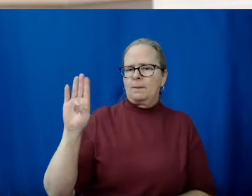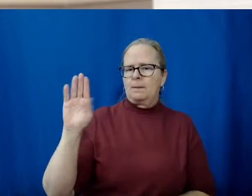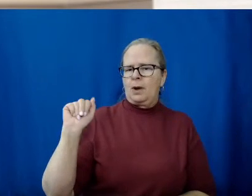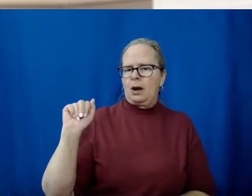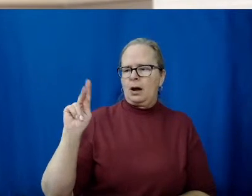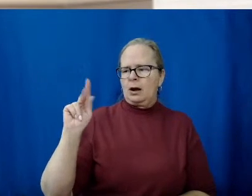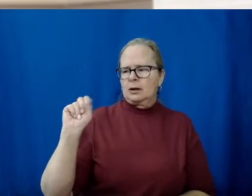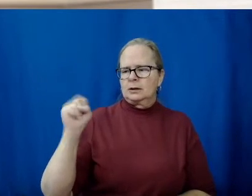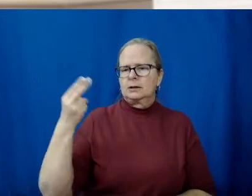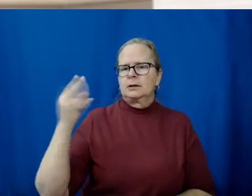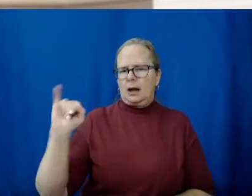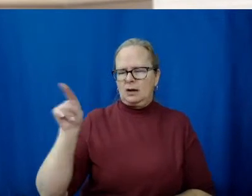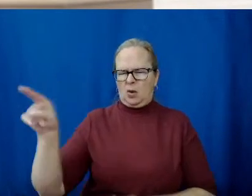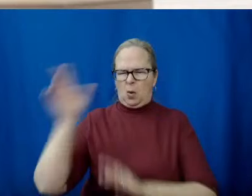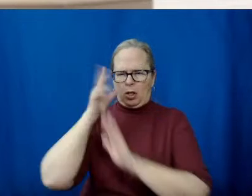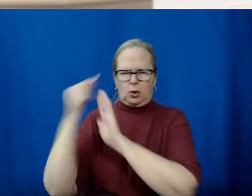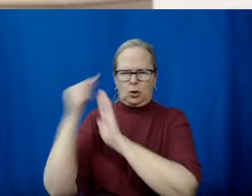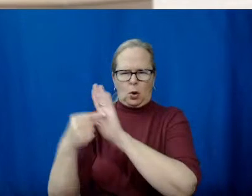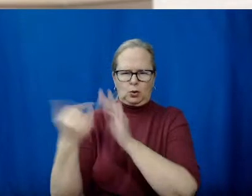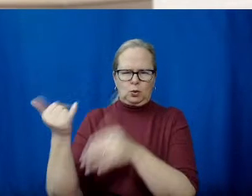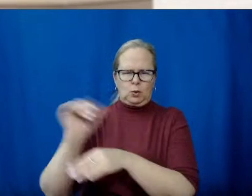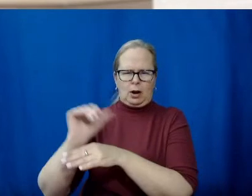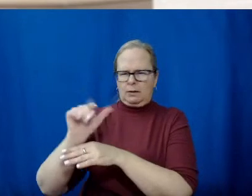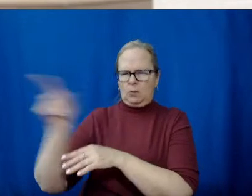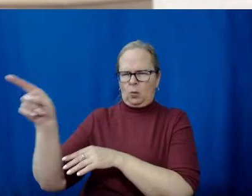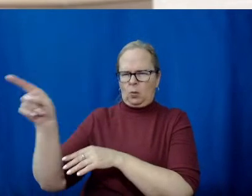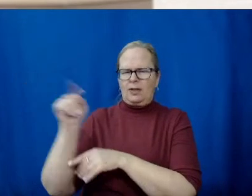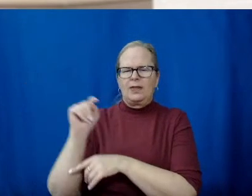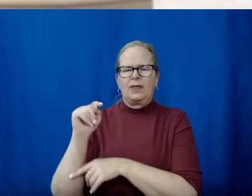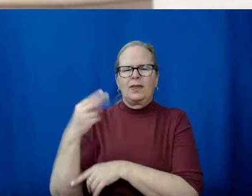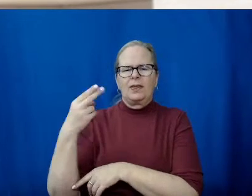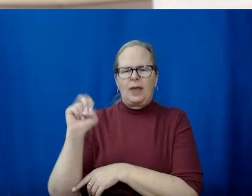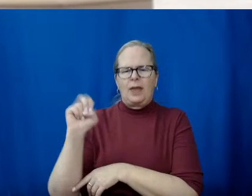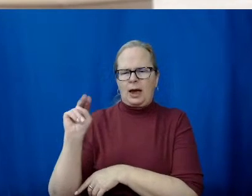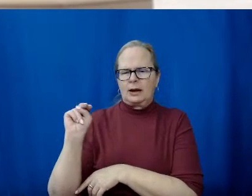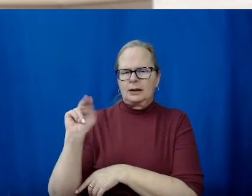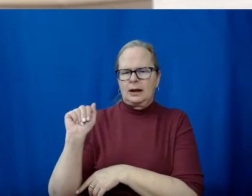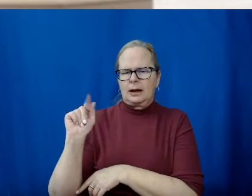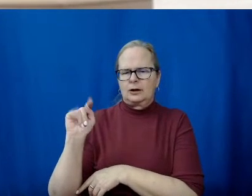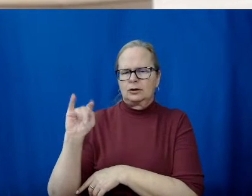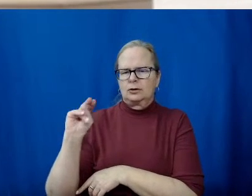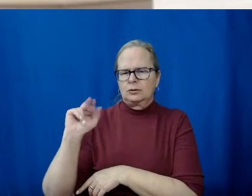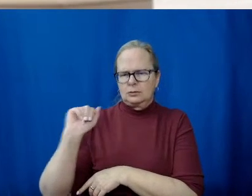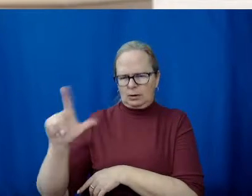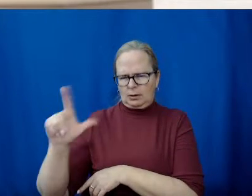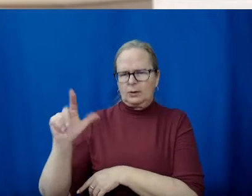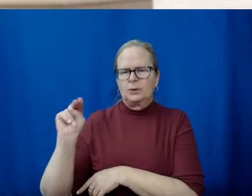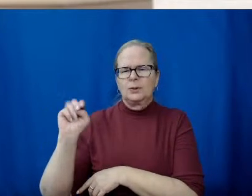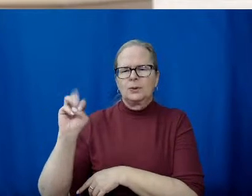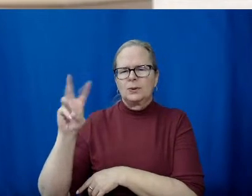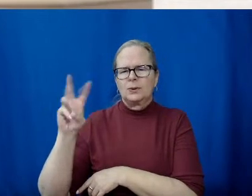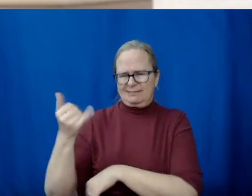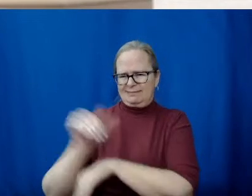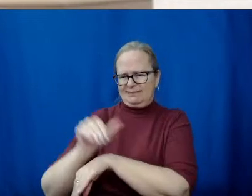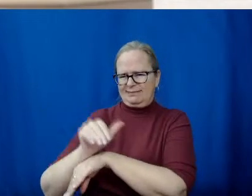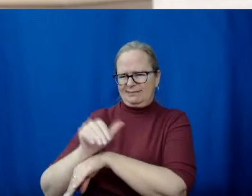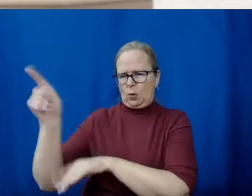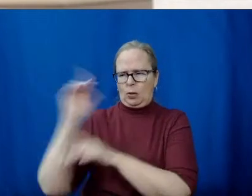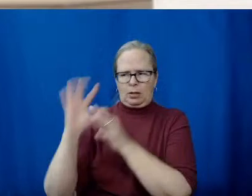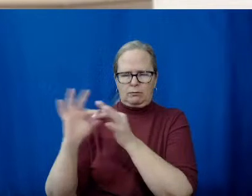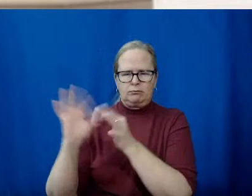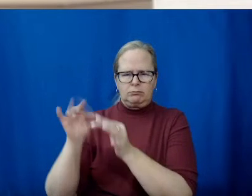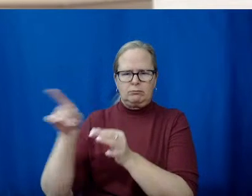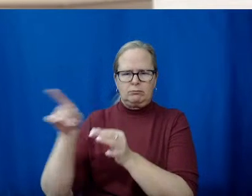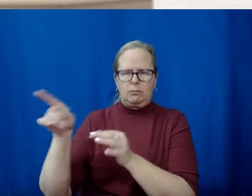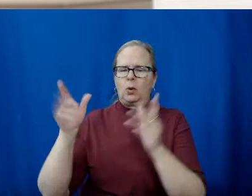it is to be a healthcare worker when the government has given up on mitigation measures and given up on supporting us. So